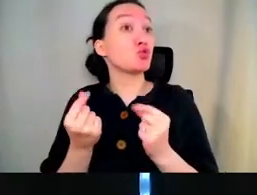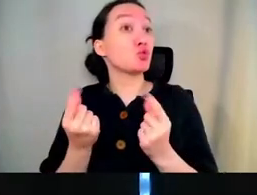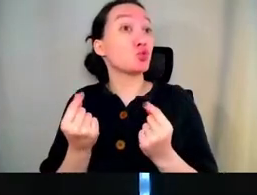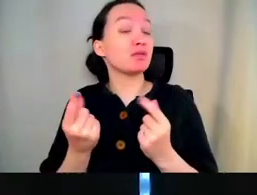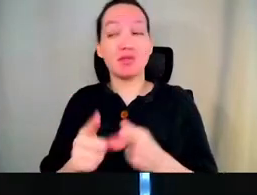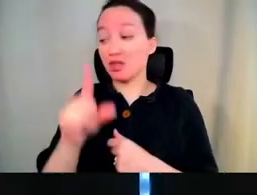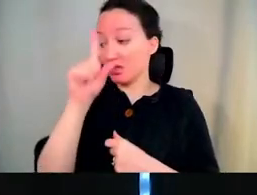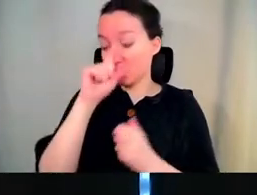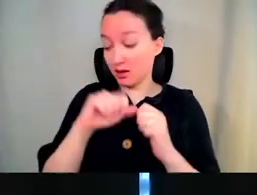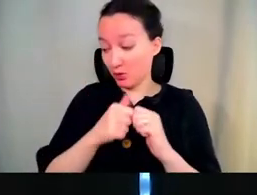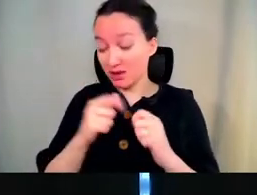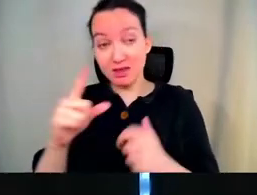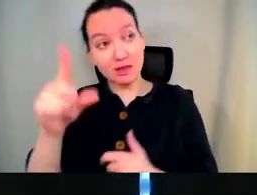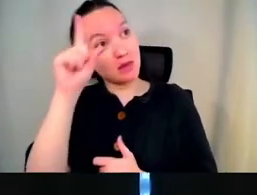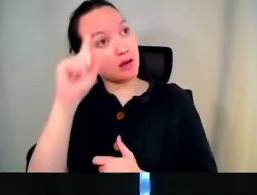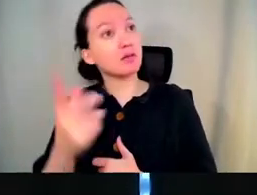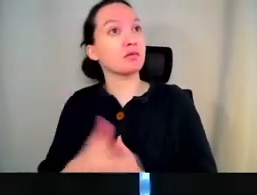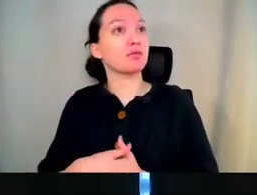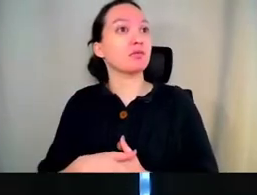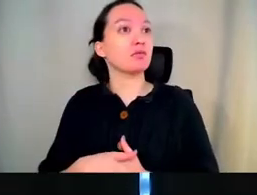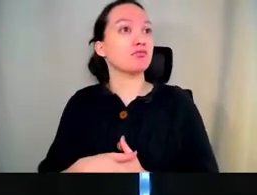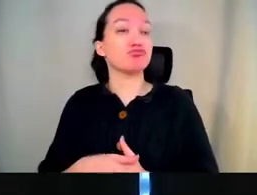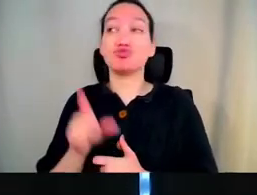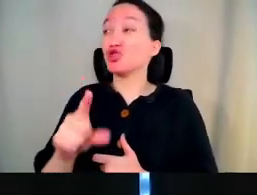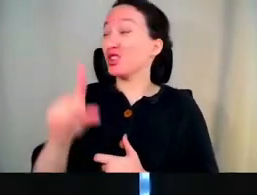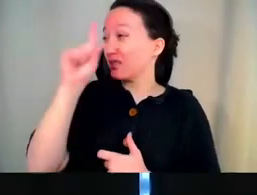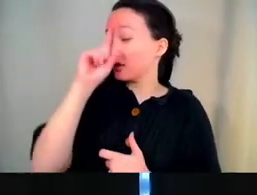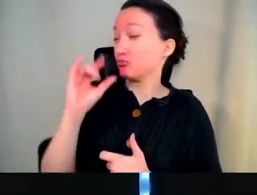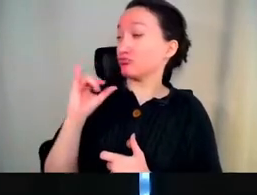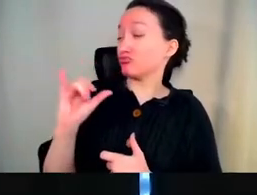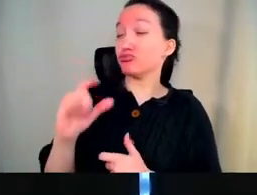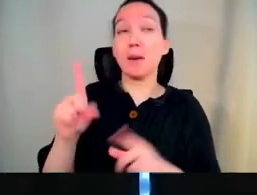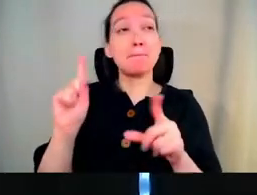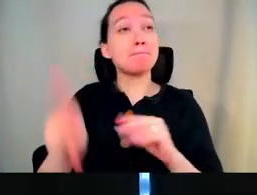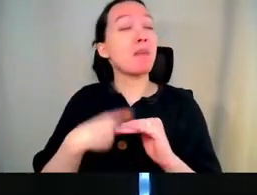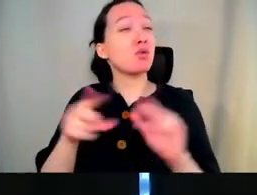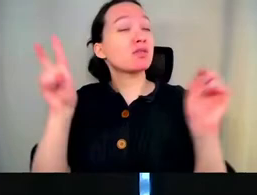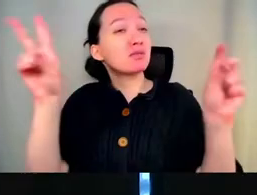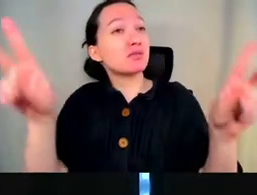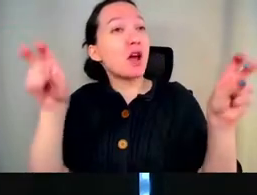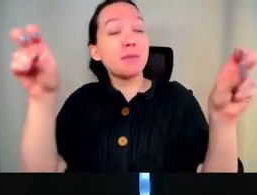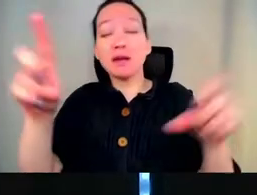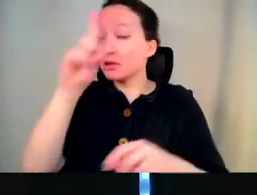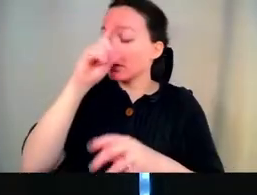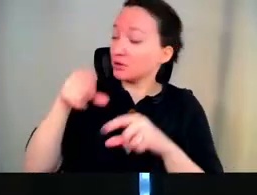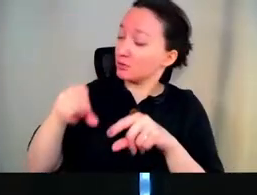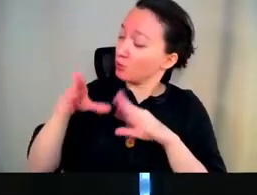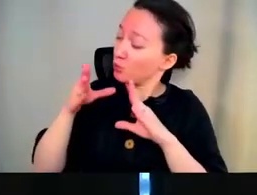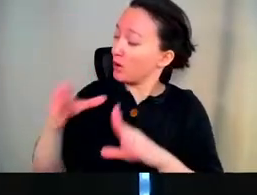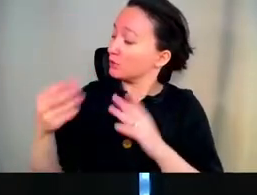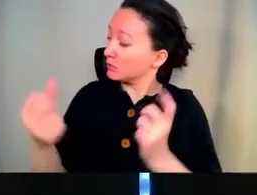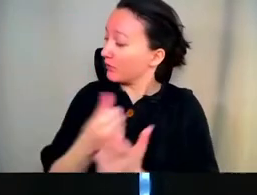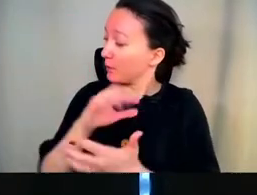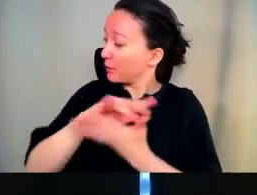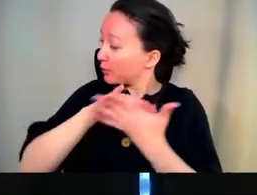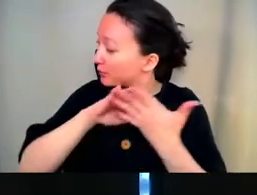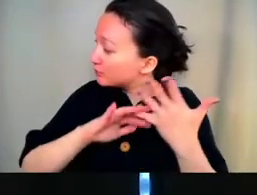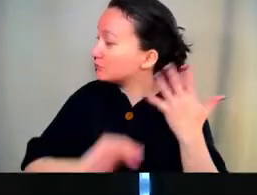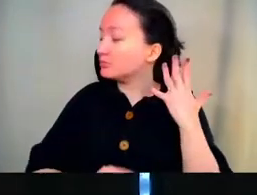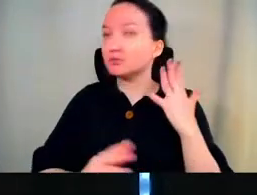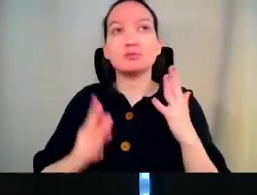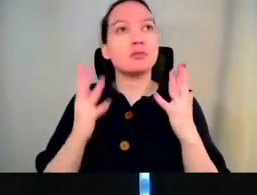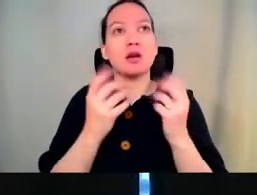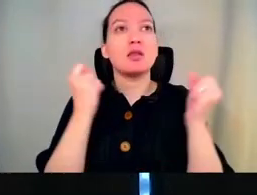to think or how to think. What to think about. You should think like this. About this topic, you should think this way. All of this stuff, lots of it